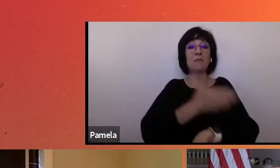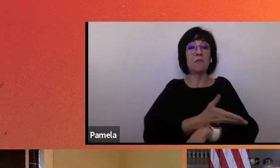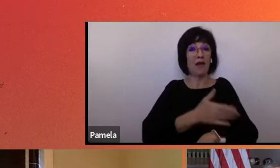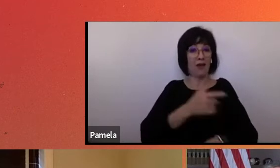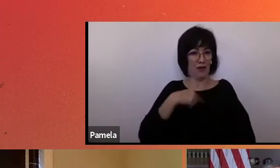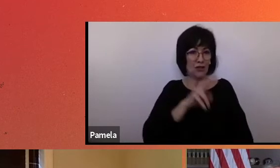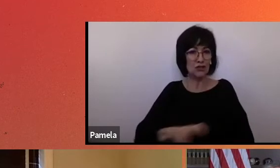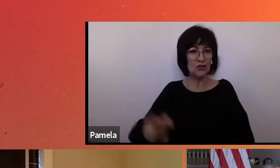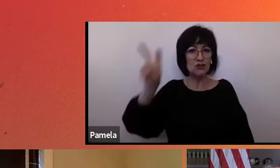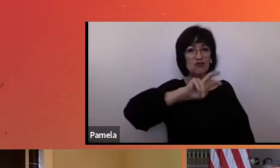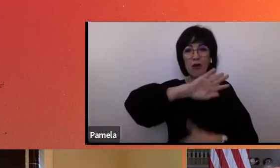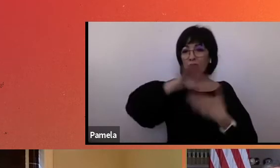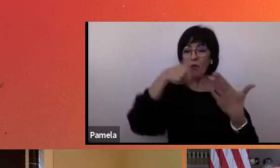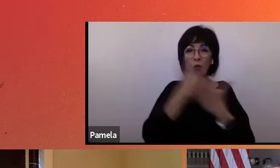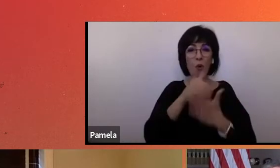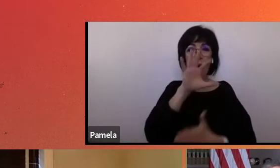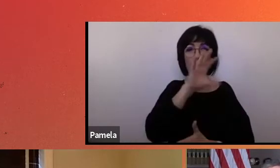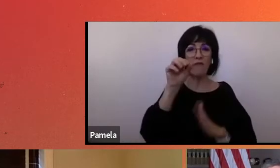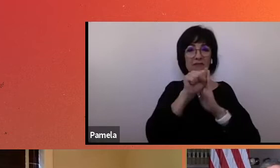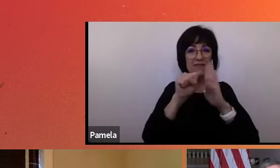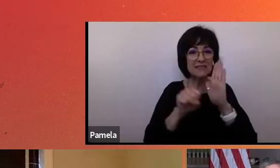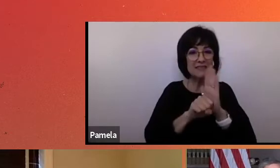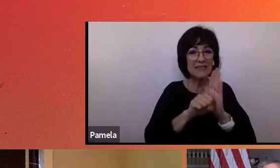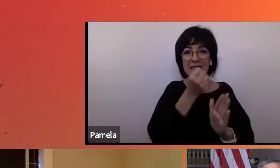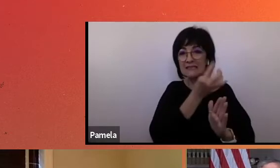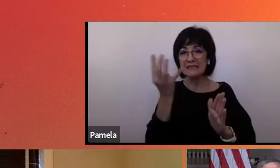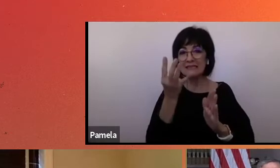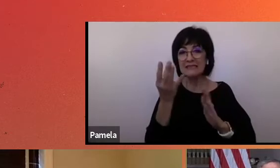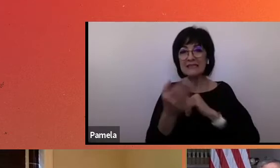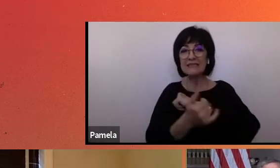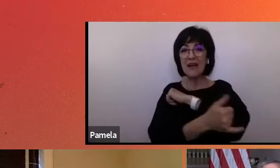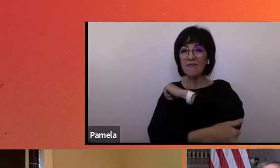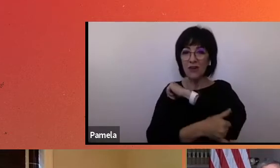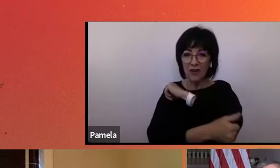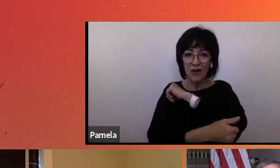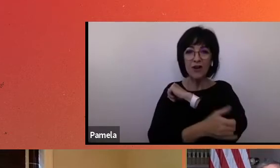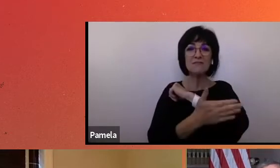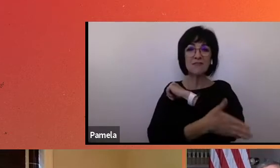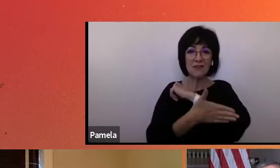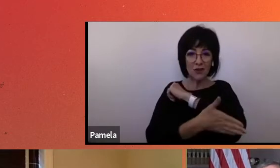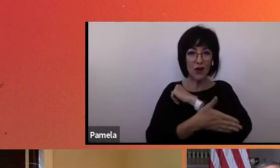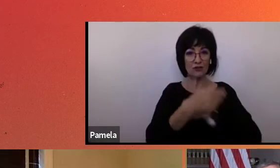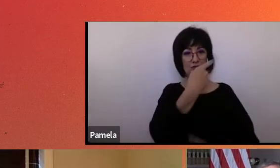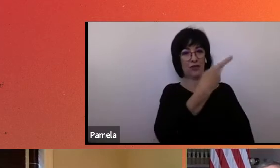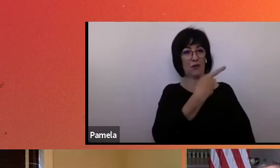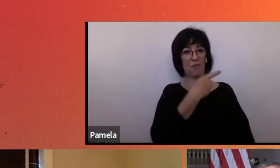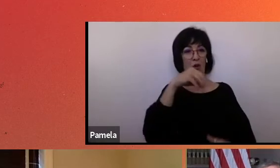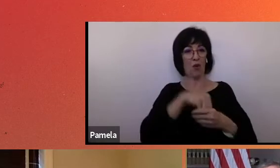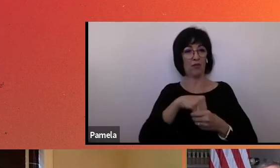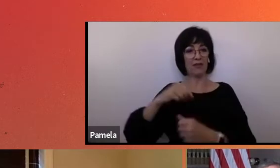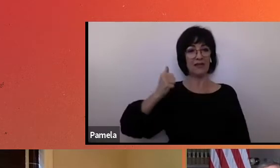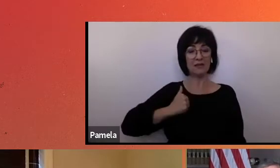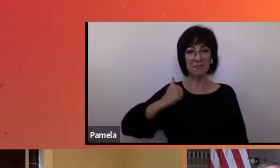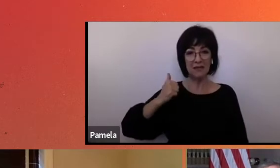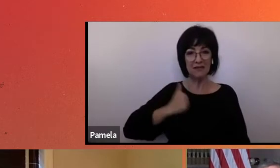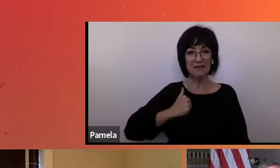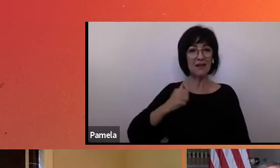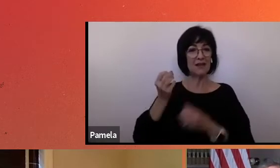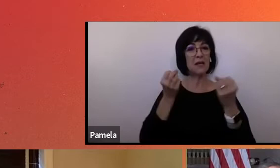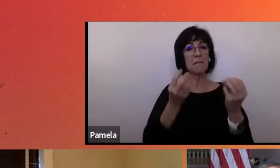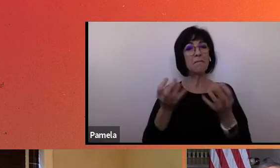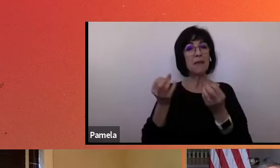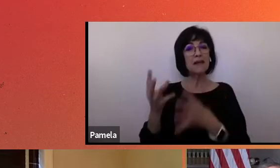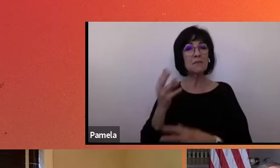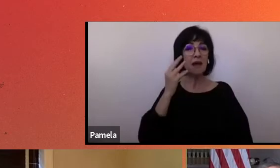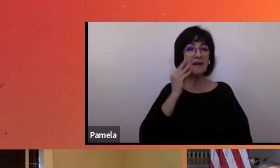states, several countries, without my husband or I being in the military. And we've had a lot of experiences meeting and